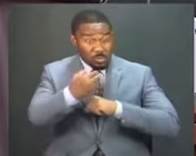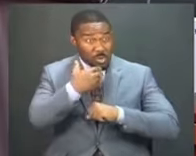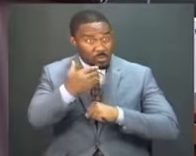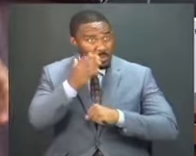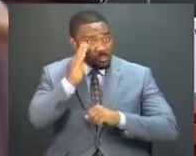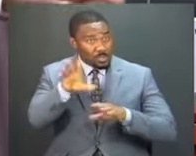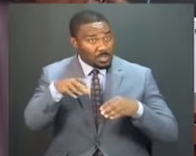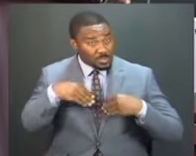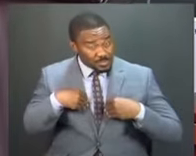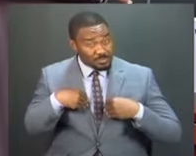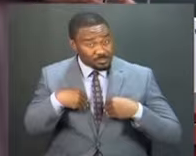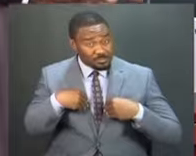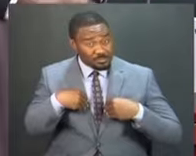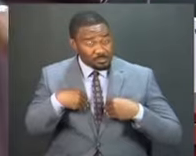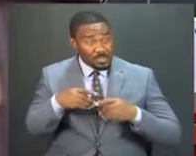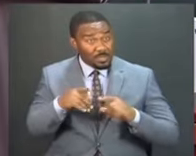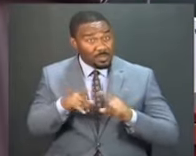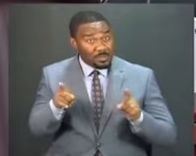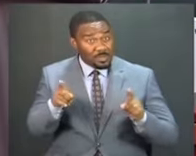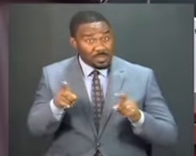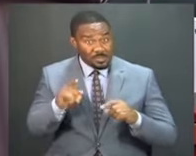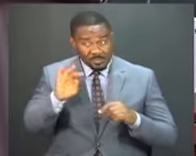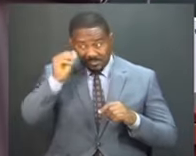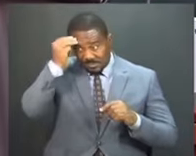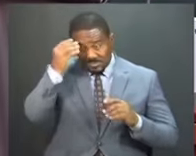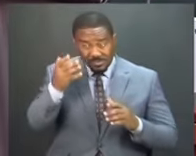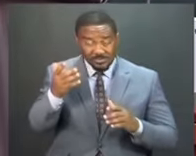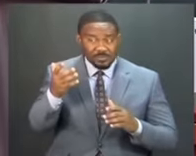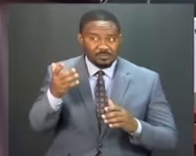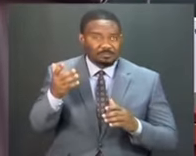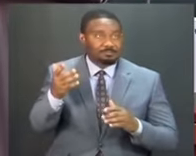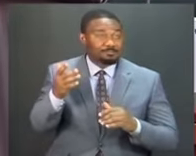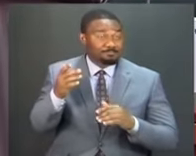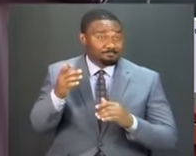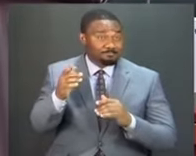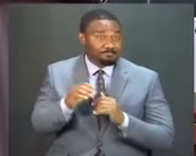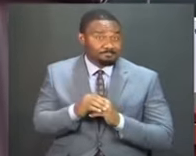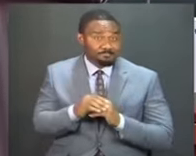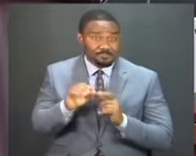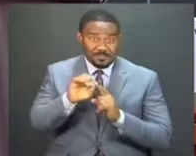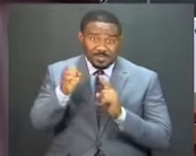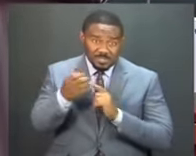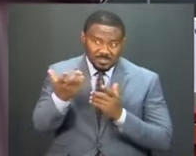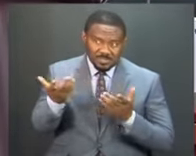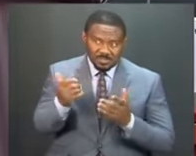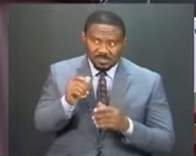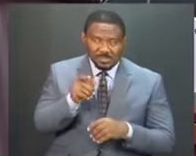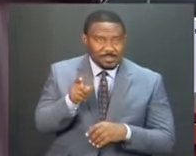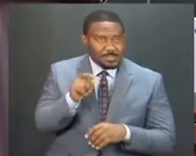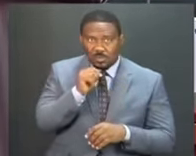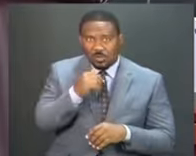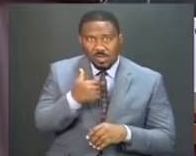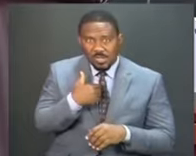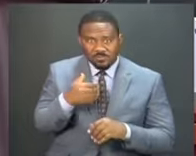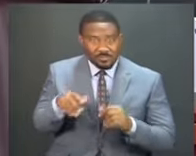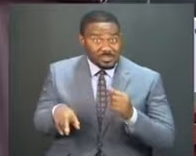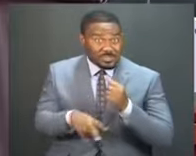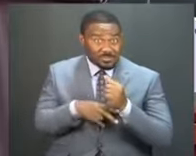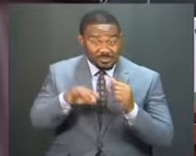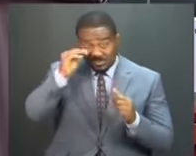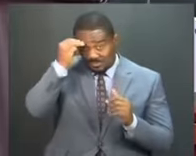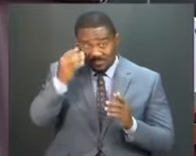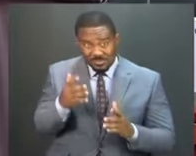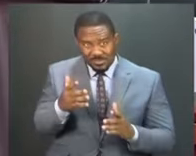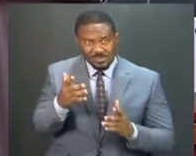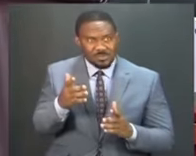Unfortunately, the Ministry of Environment does not have a deputy minister, and so that is